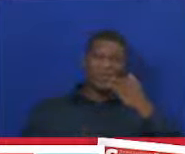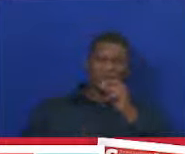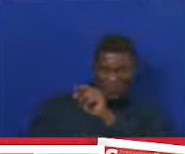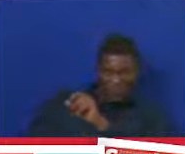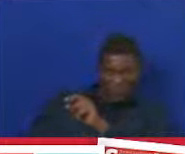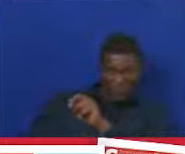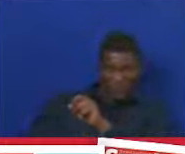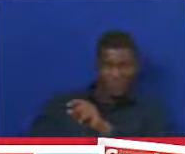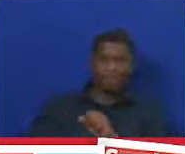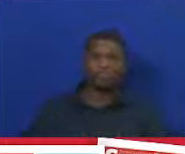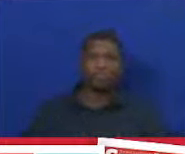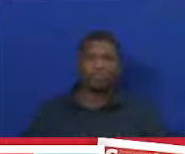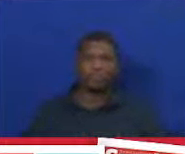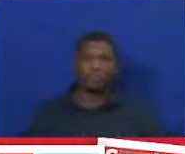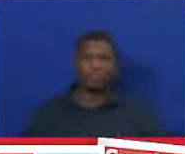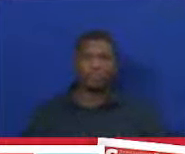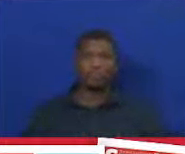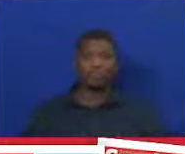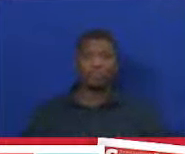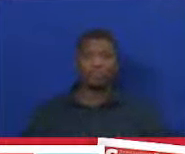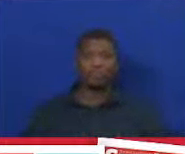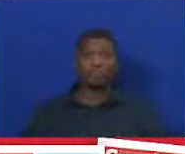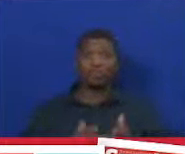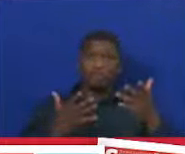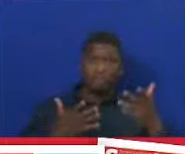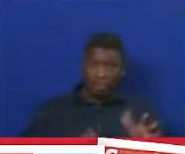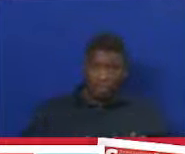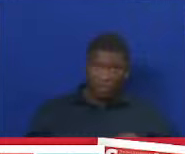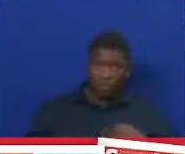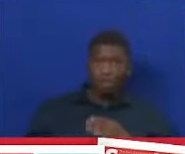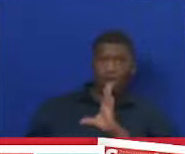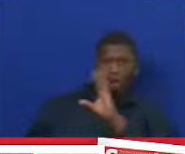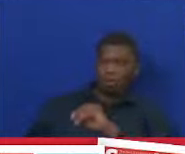We then asked him of his criminal background.